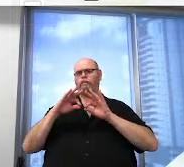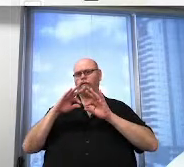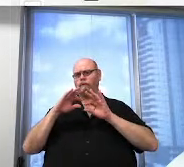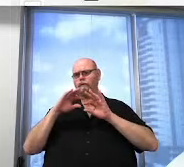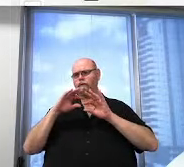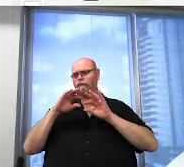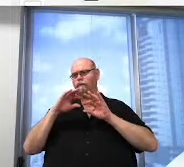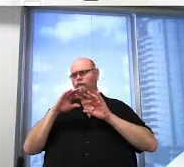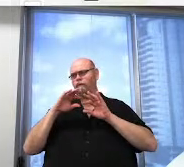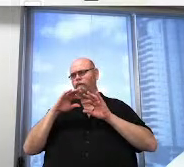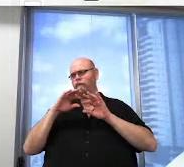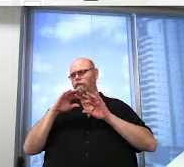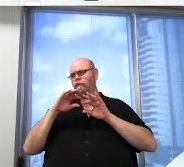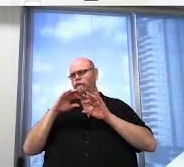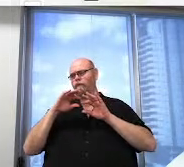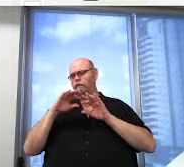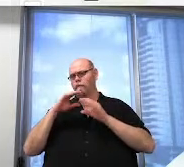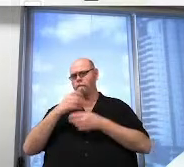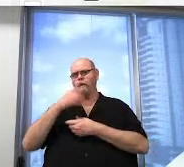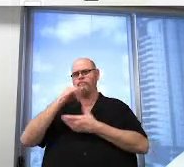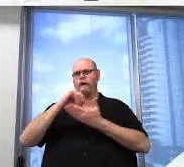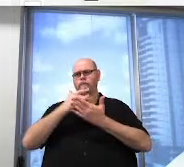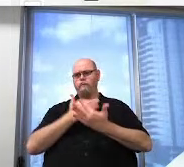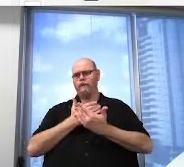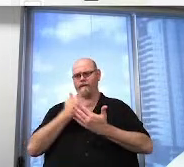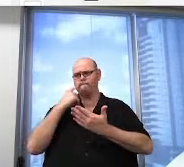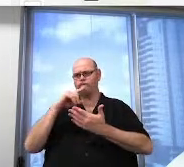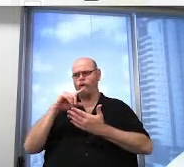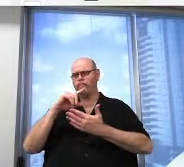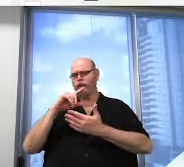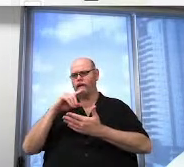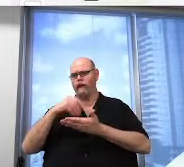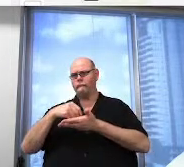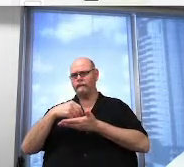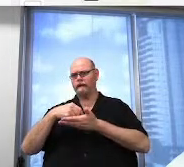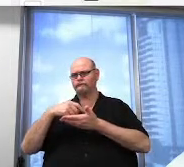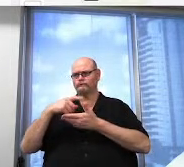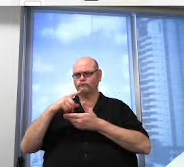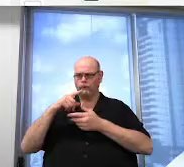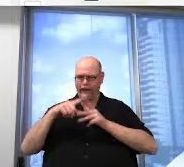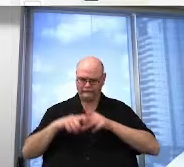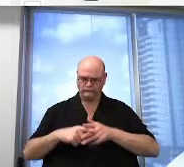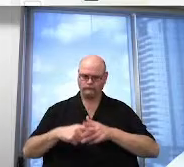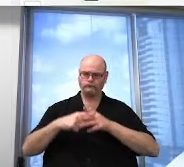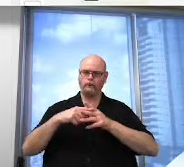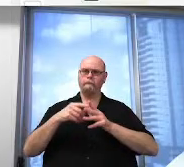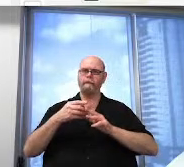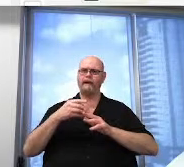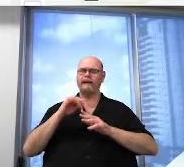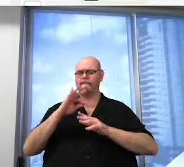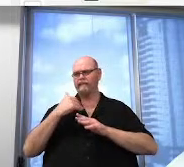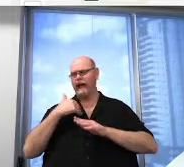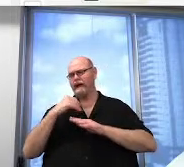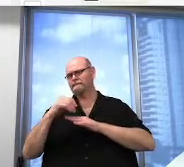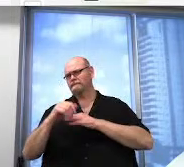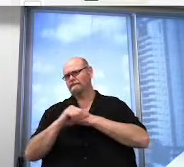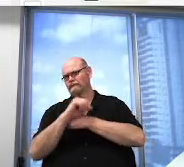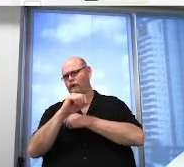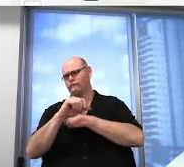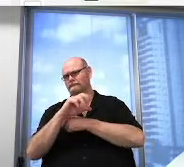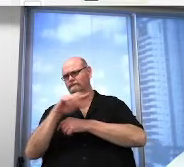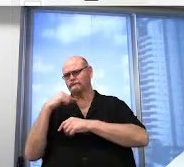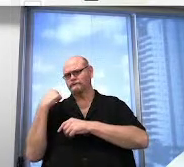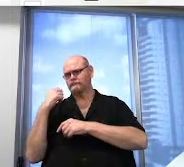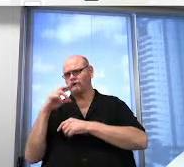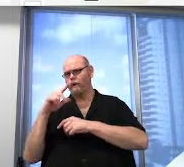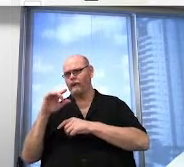critical conditions that we waiting for an obligation to be able to execute will probably pose a risk and a reliability risk.